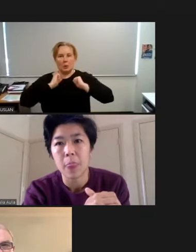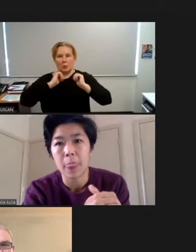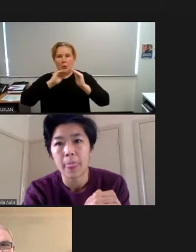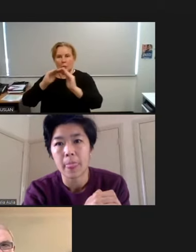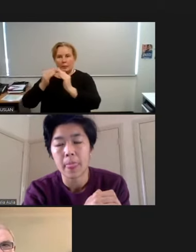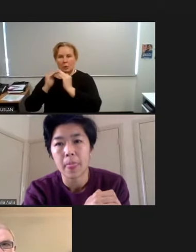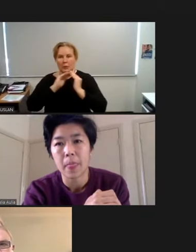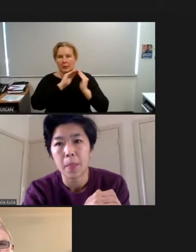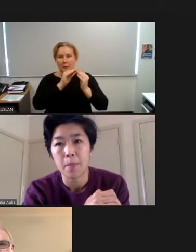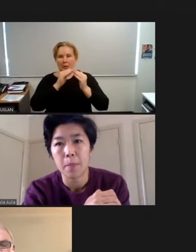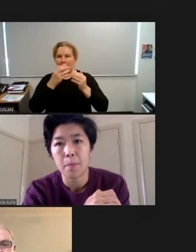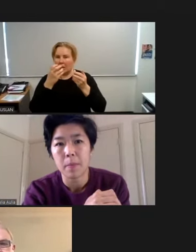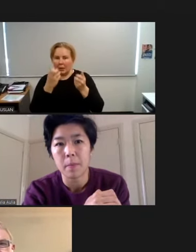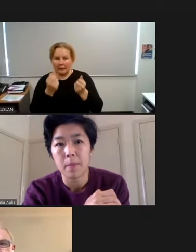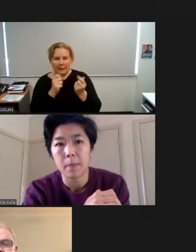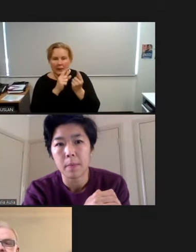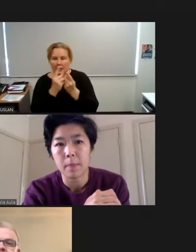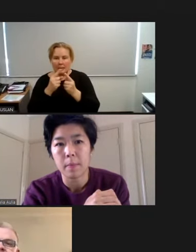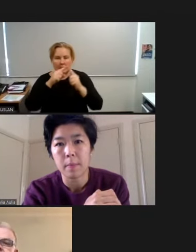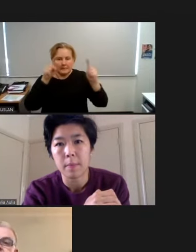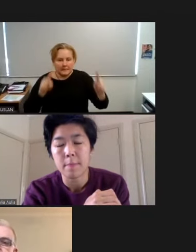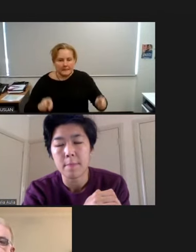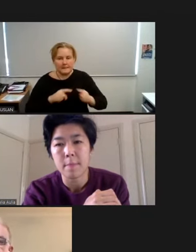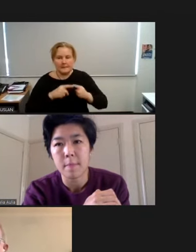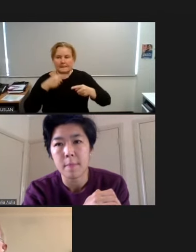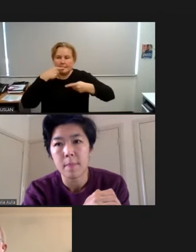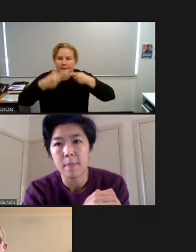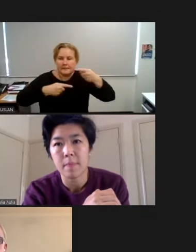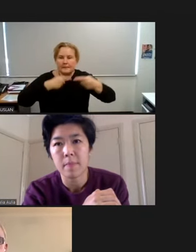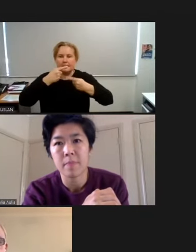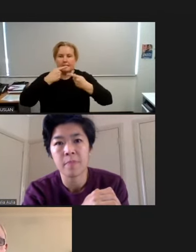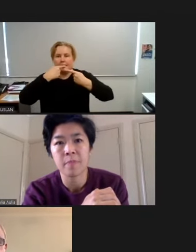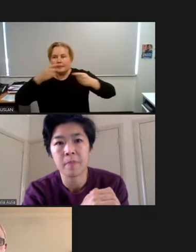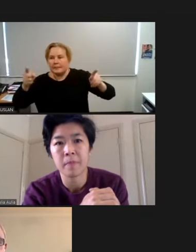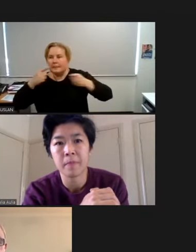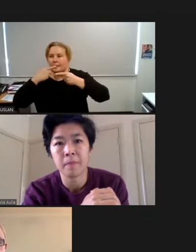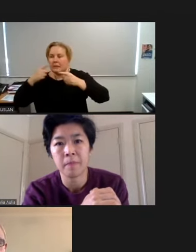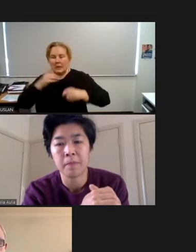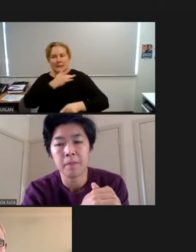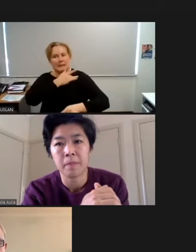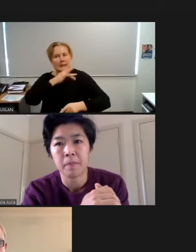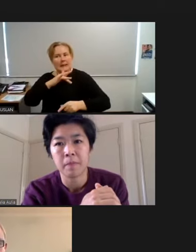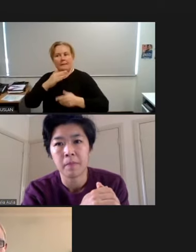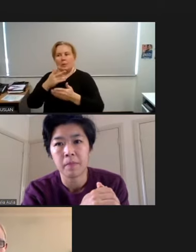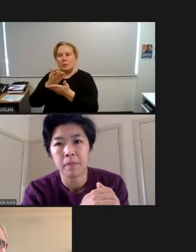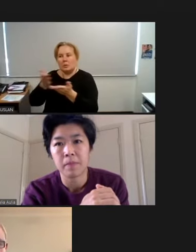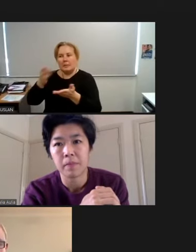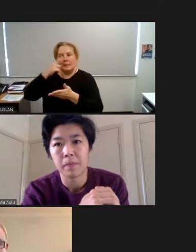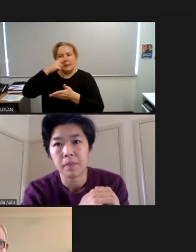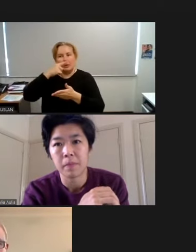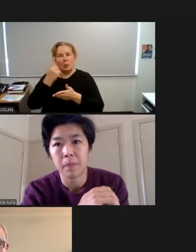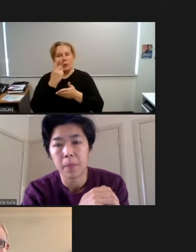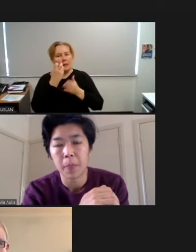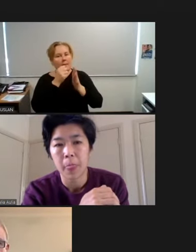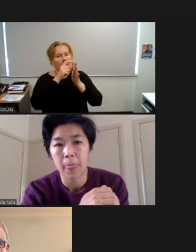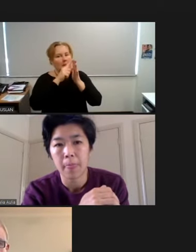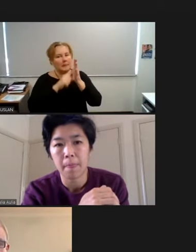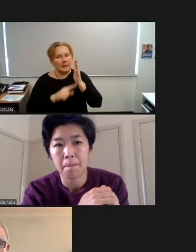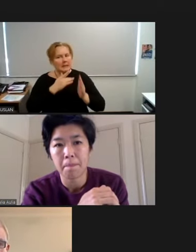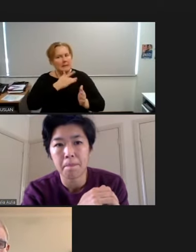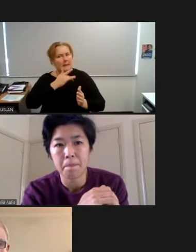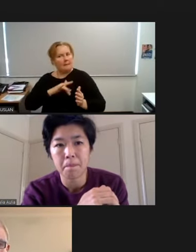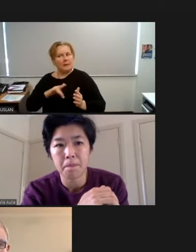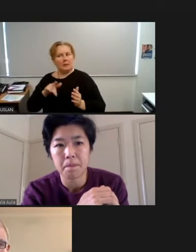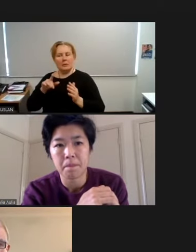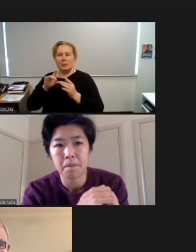distributed that's particularly sensitive to people who may have disabilities in relation to testing in regard to COVID or to COVID